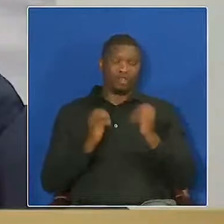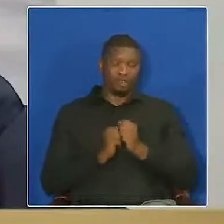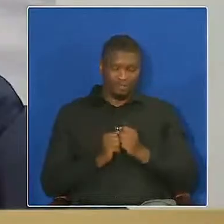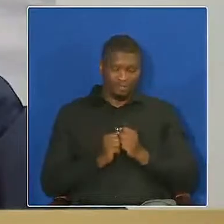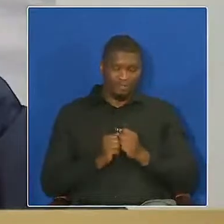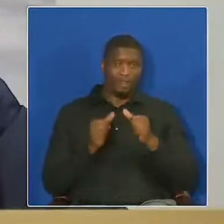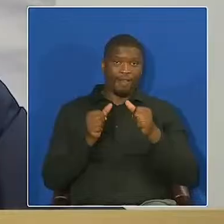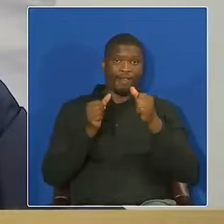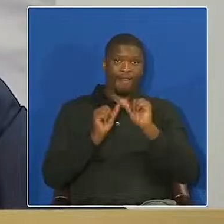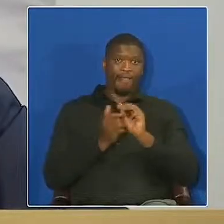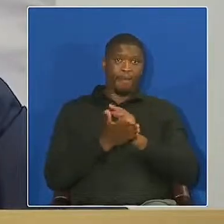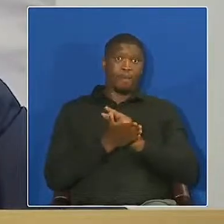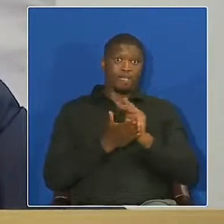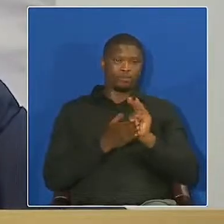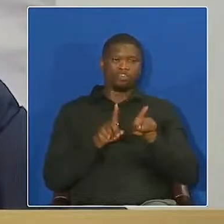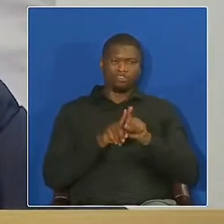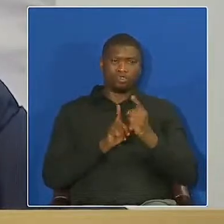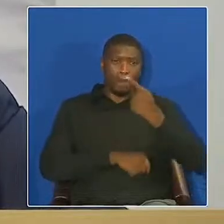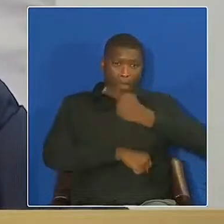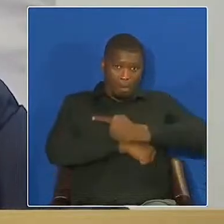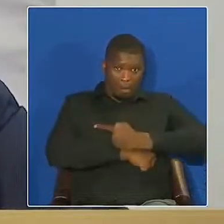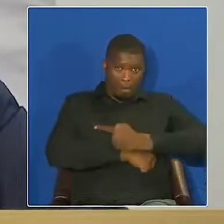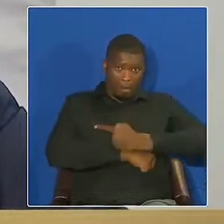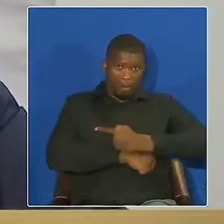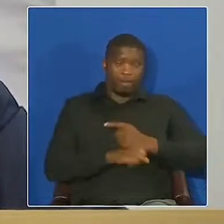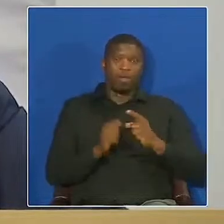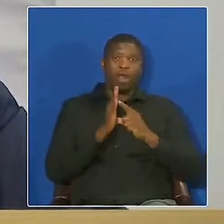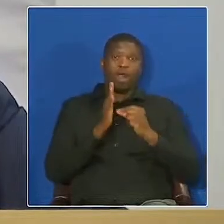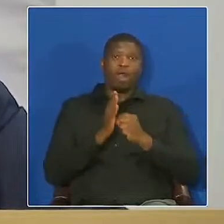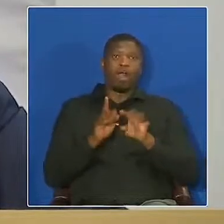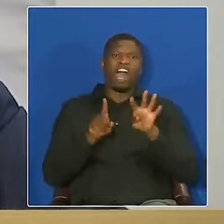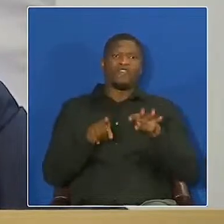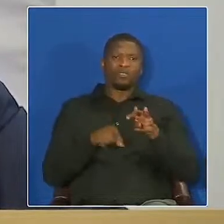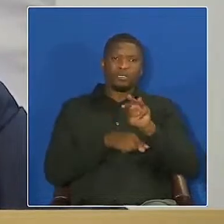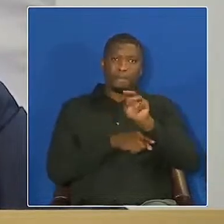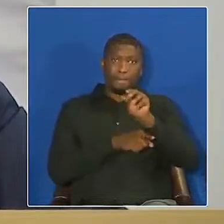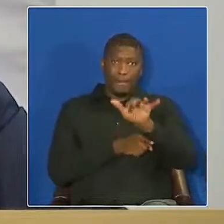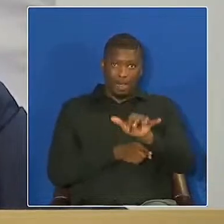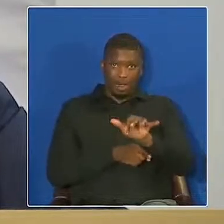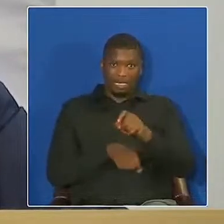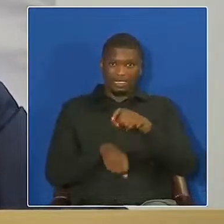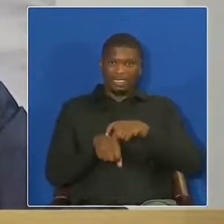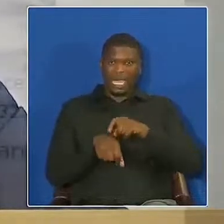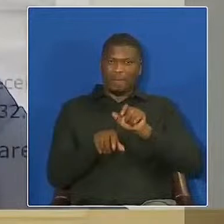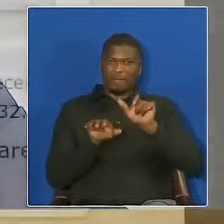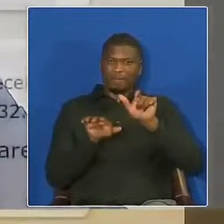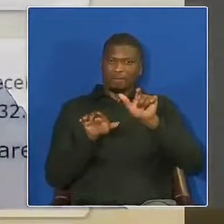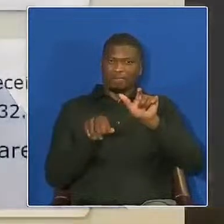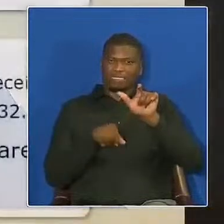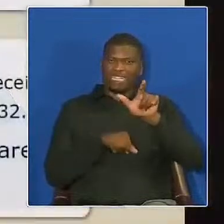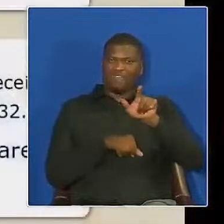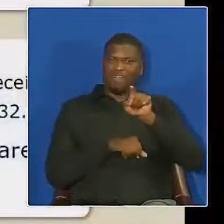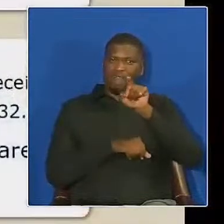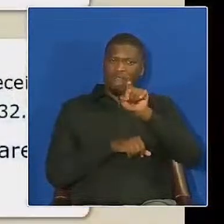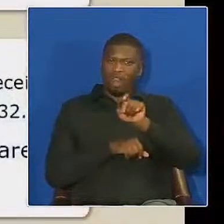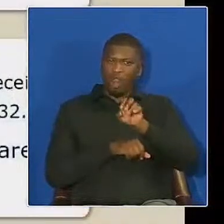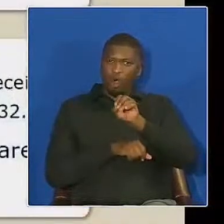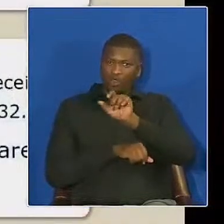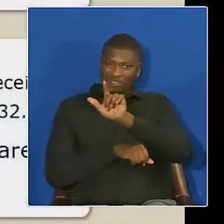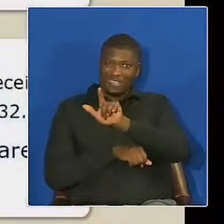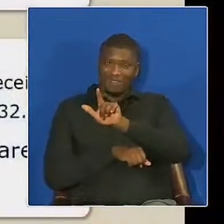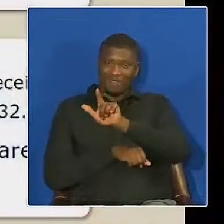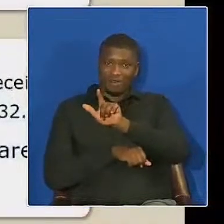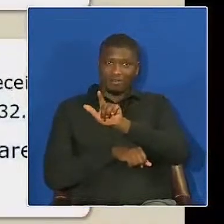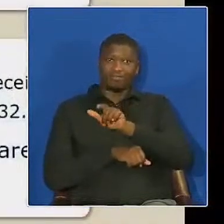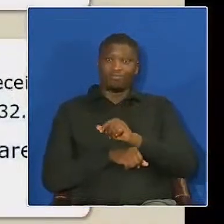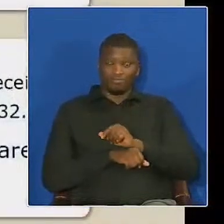next message on the same day, on the 14th of May at 7:07,